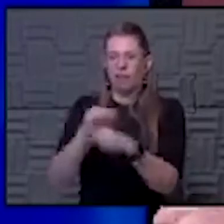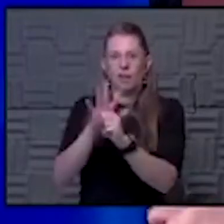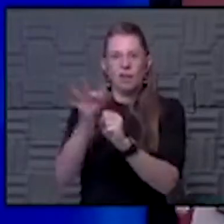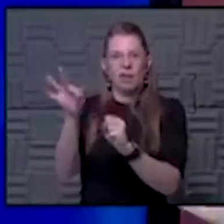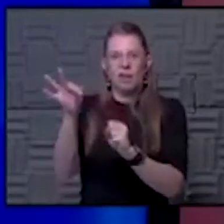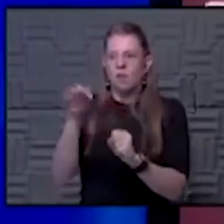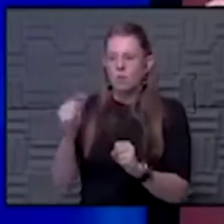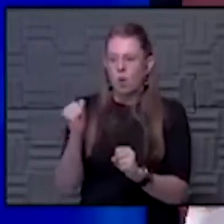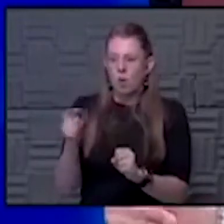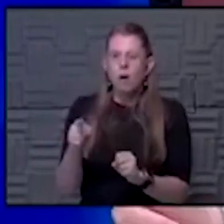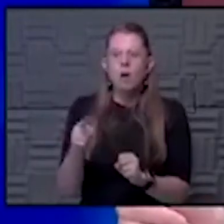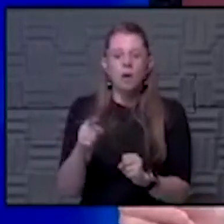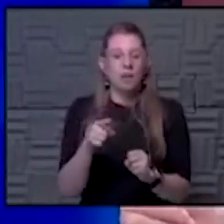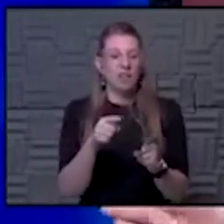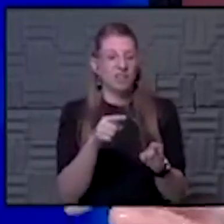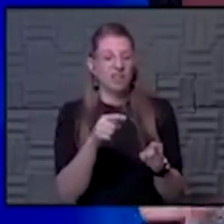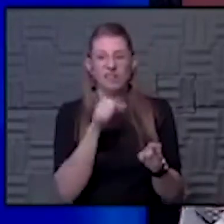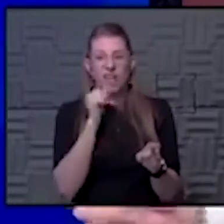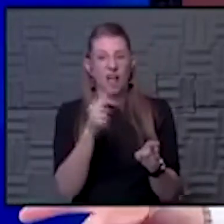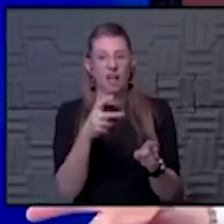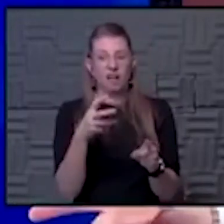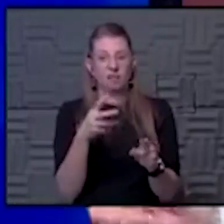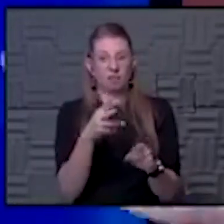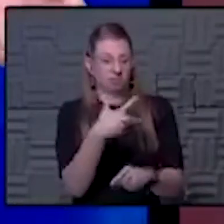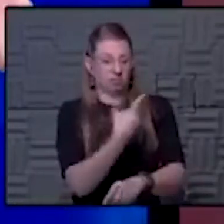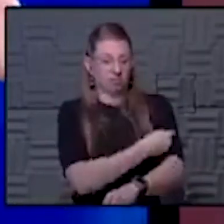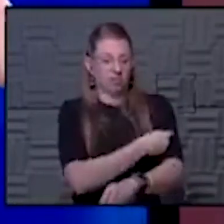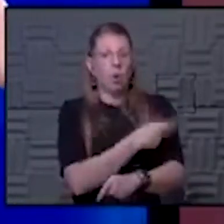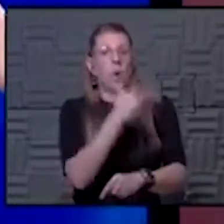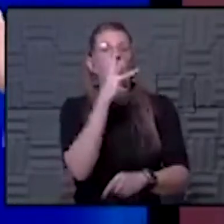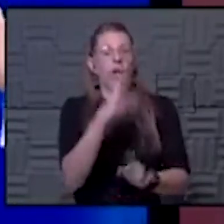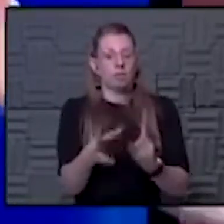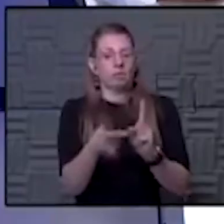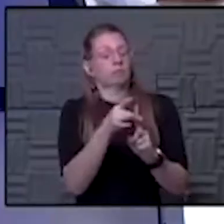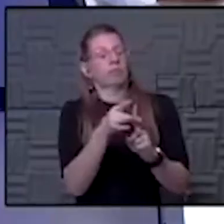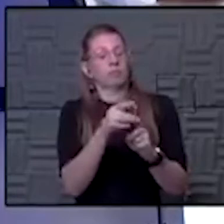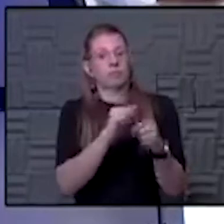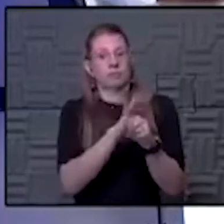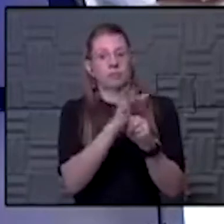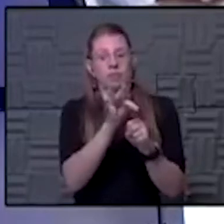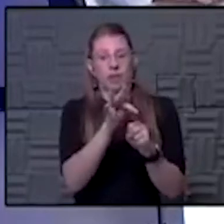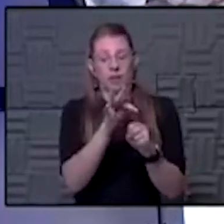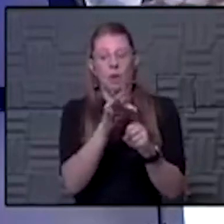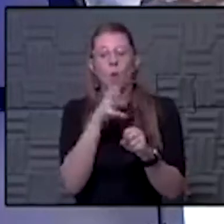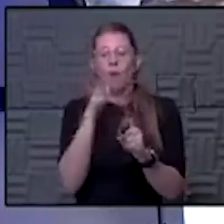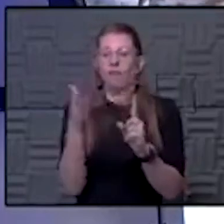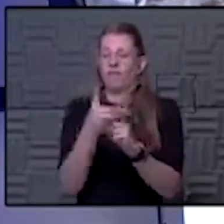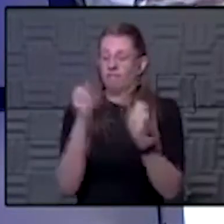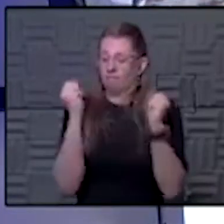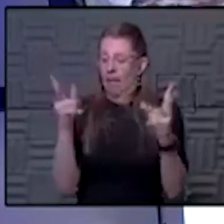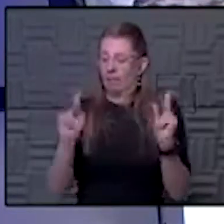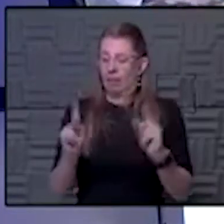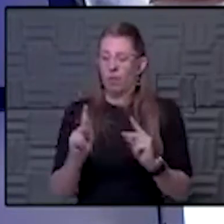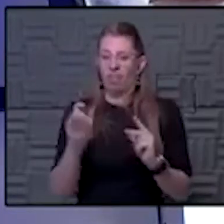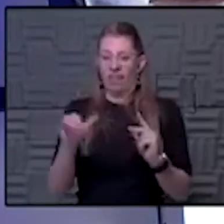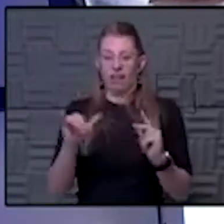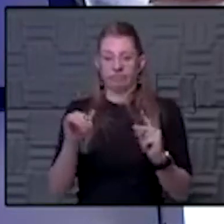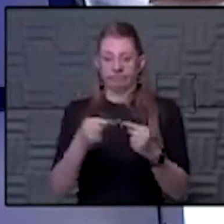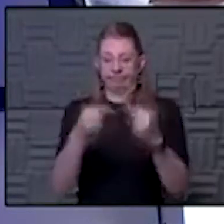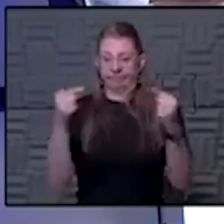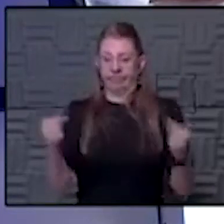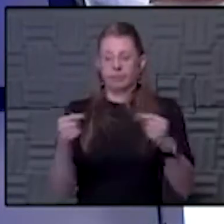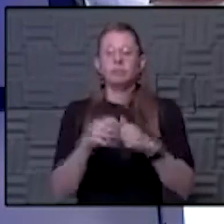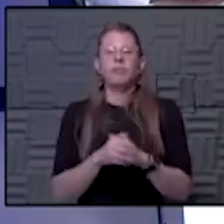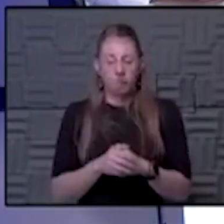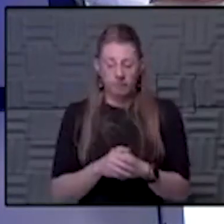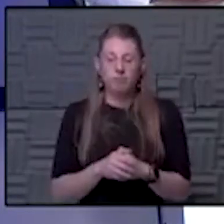and those who don't get the vaccine will. I think that's going to convince a lot of folks. Yeah, and especially will and have that propensity to go